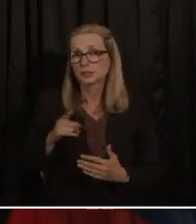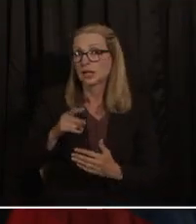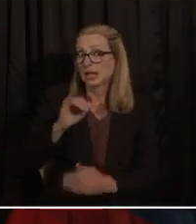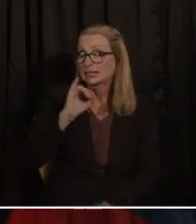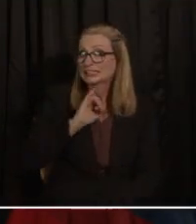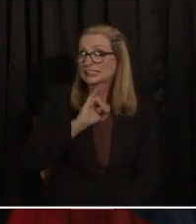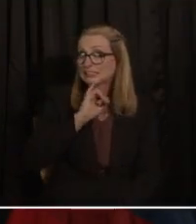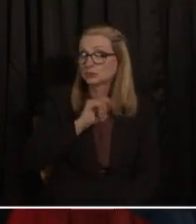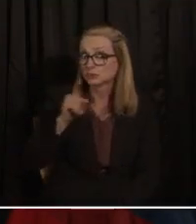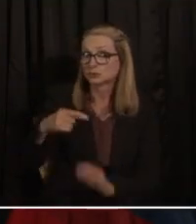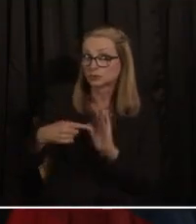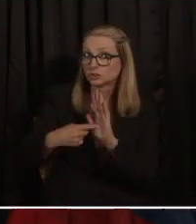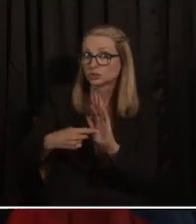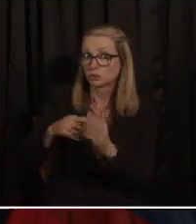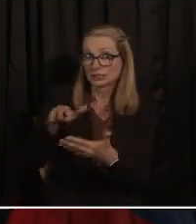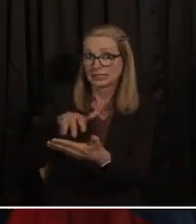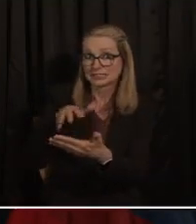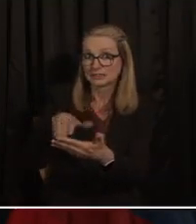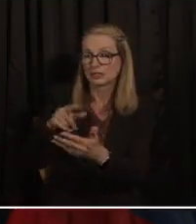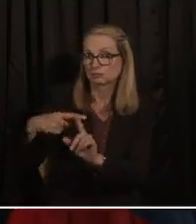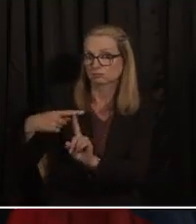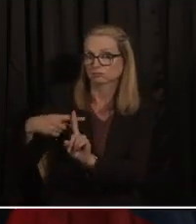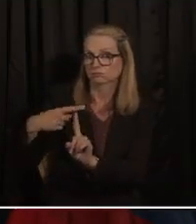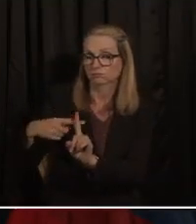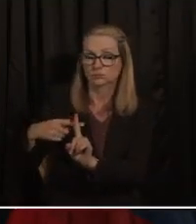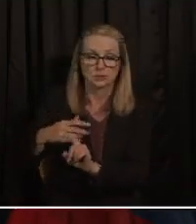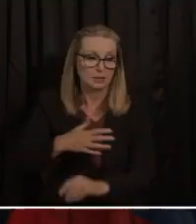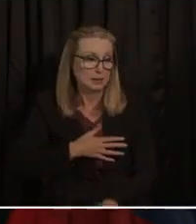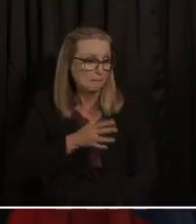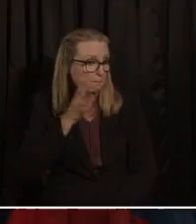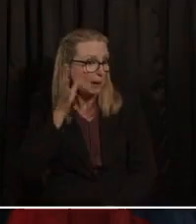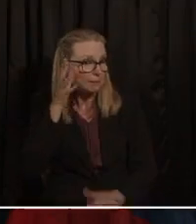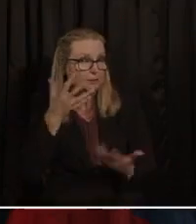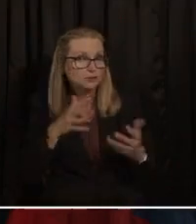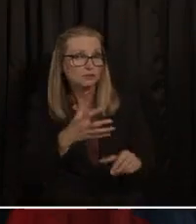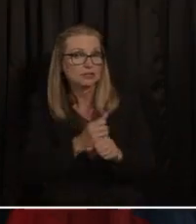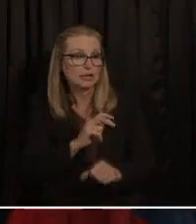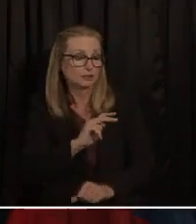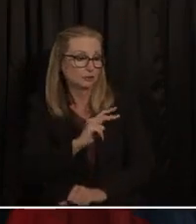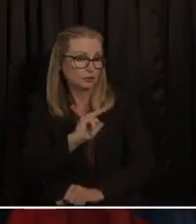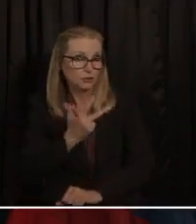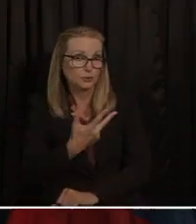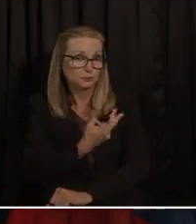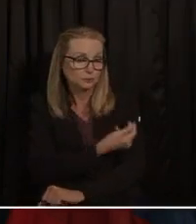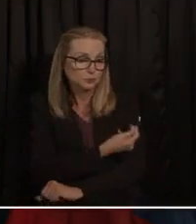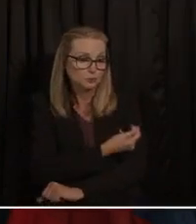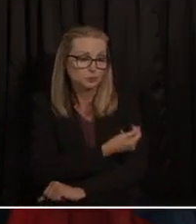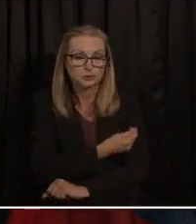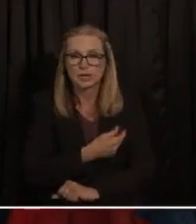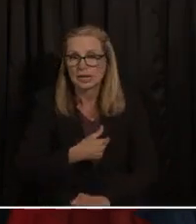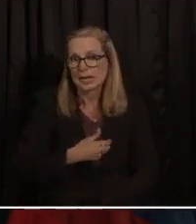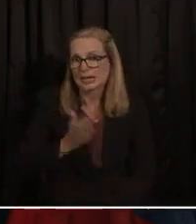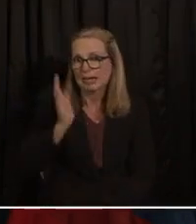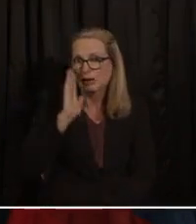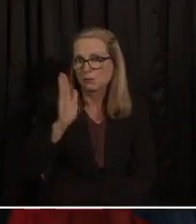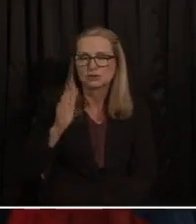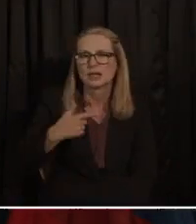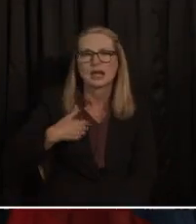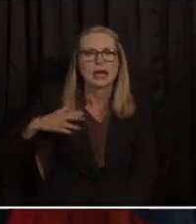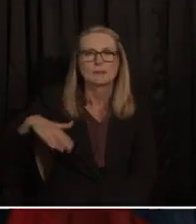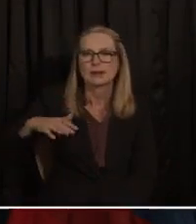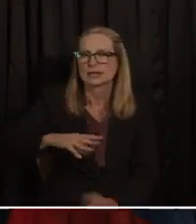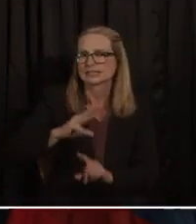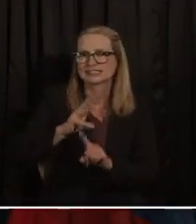their booster. I encourage you to get yours. I am not yet at 6 months myself, but I certainly plan to do it. You saw President Biden got his